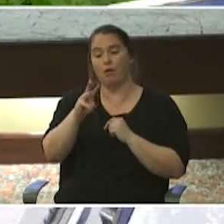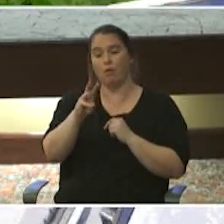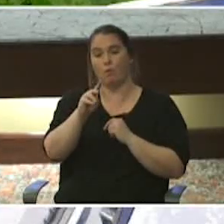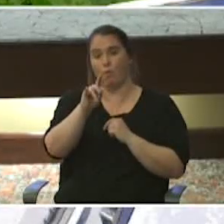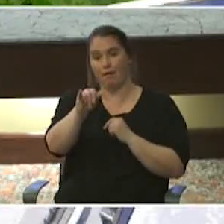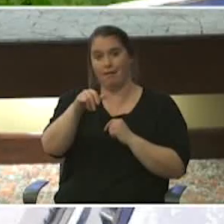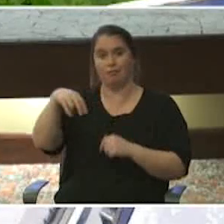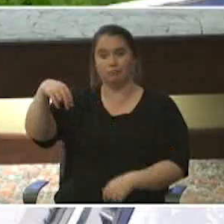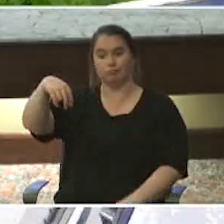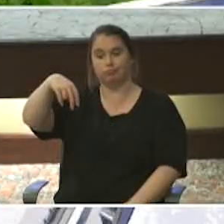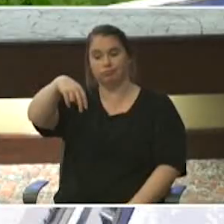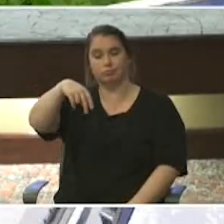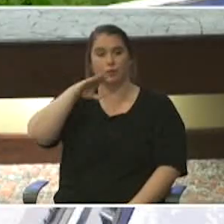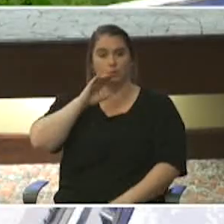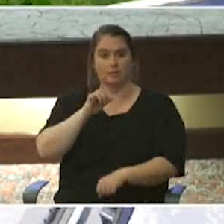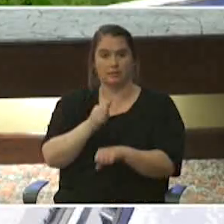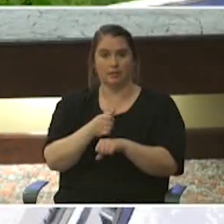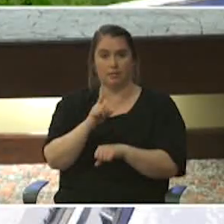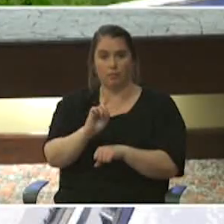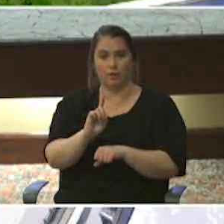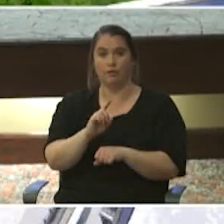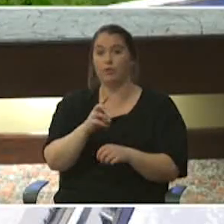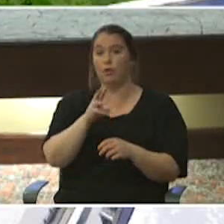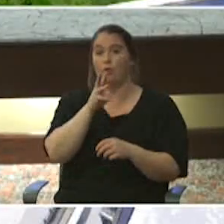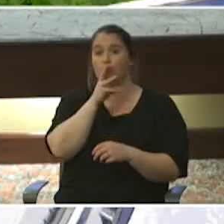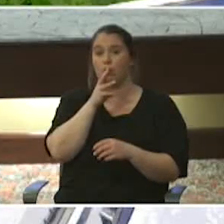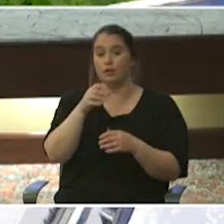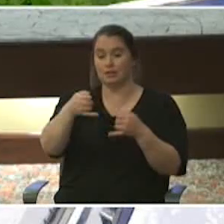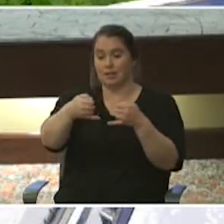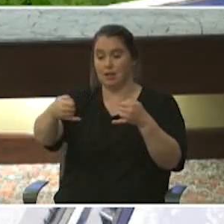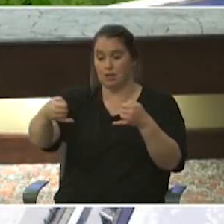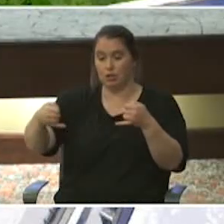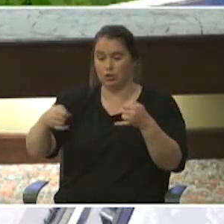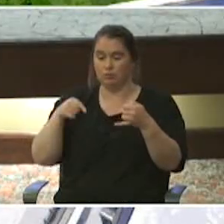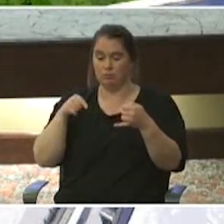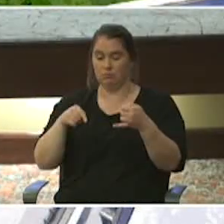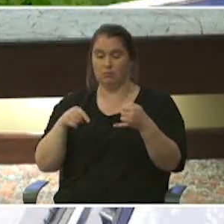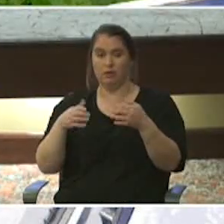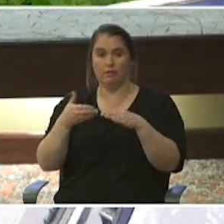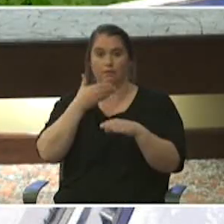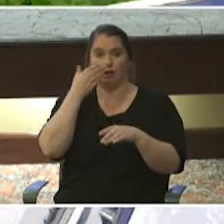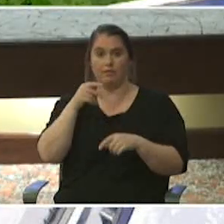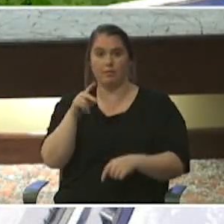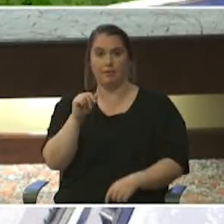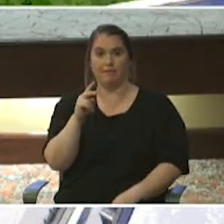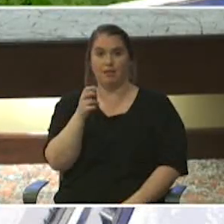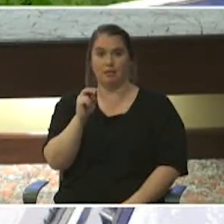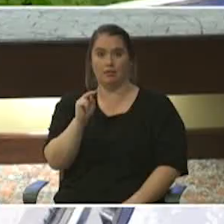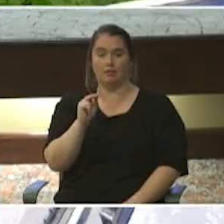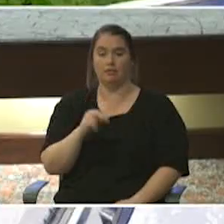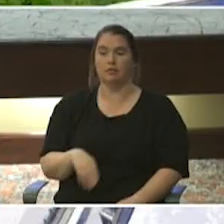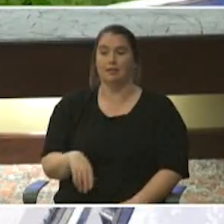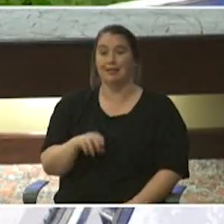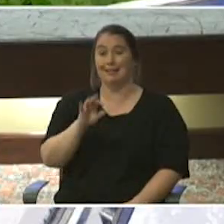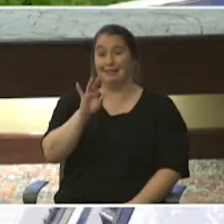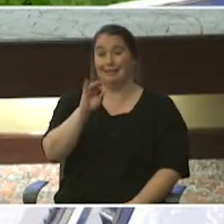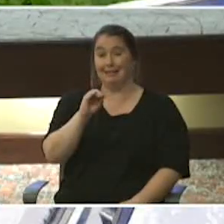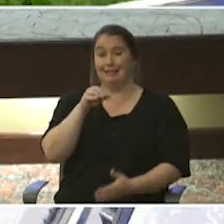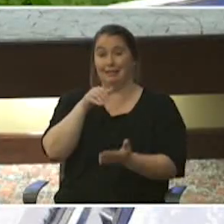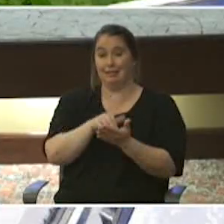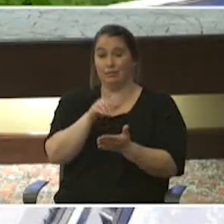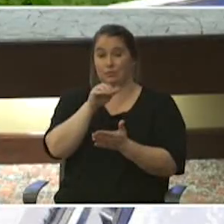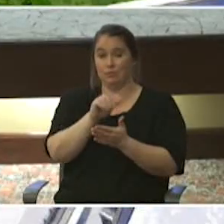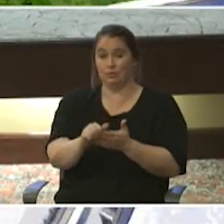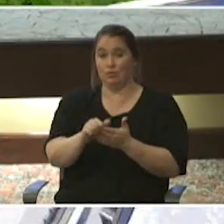with the water's edge when the lake is full. It's right there in front of the pavilion. About a $90,000 walkway is